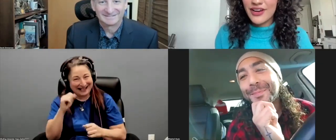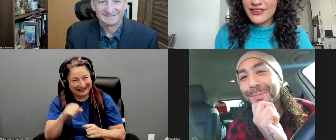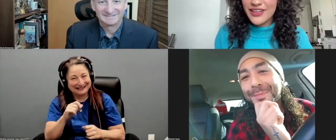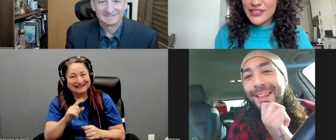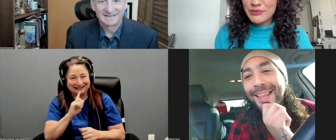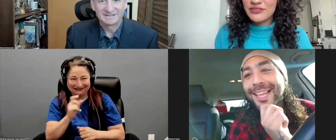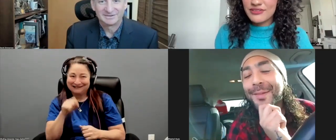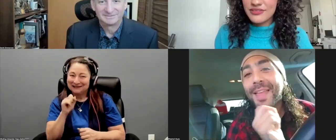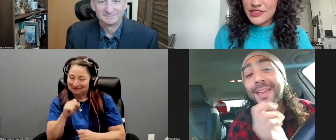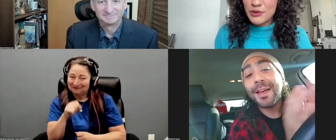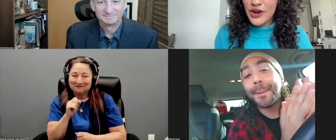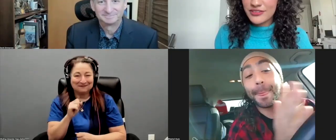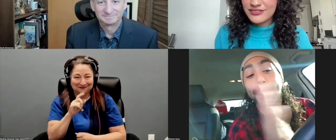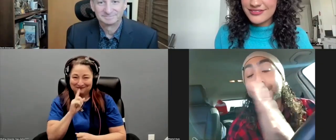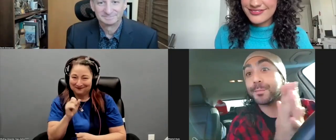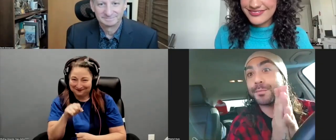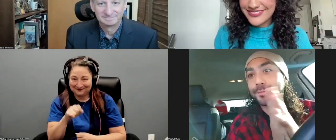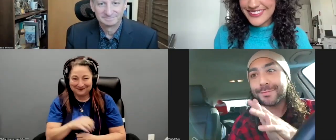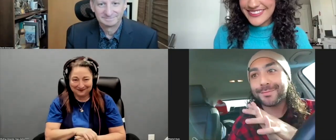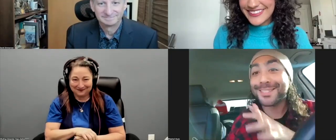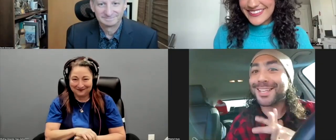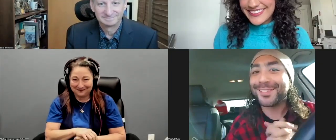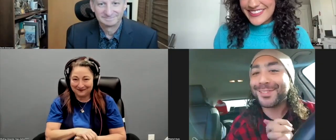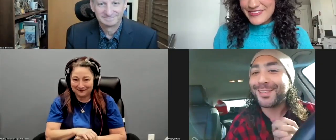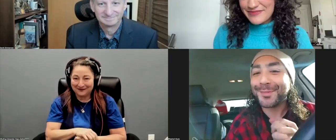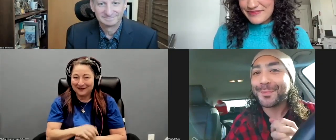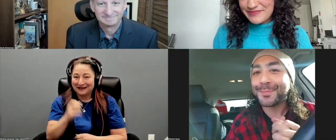Oh yeah. It's been wild.